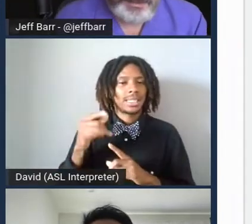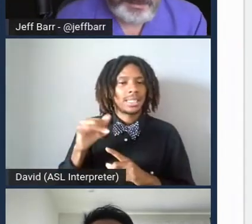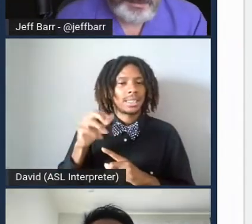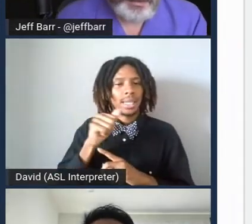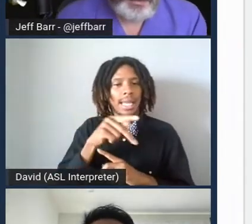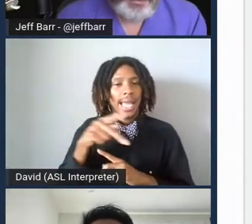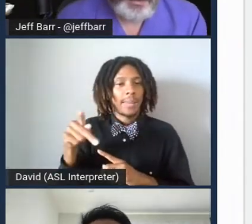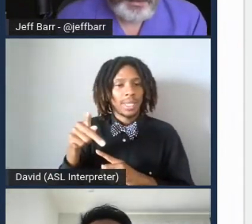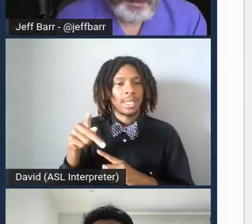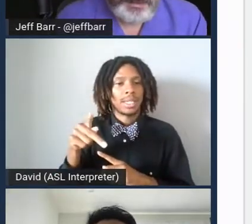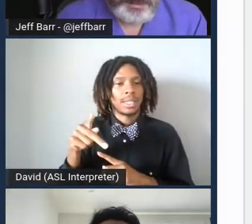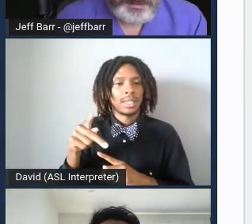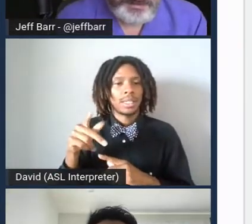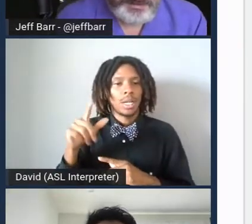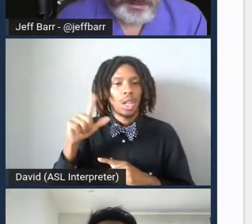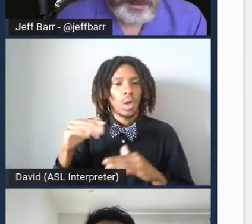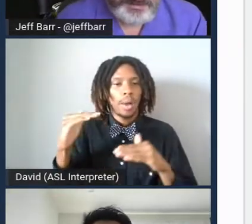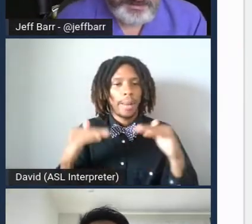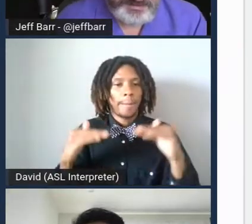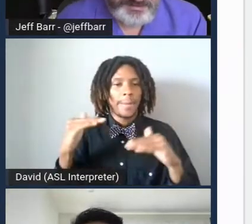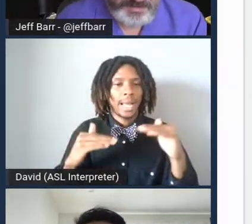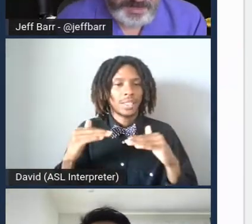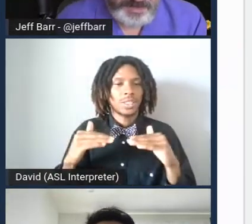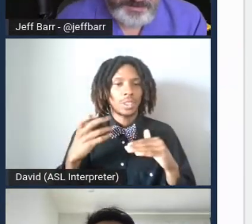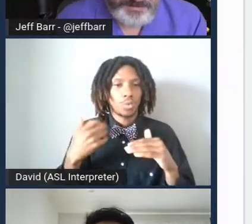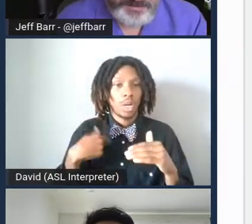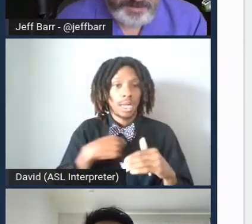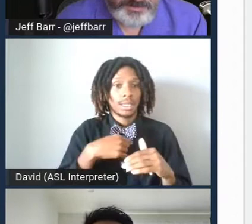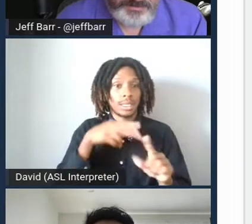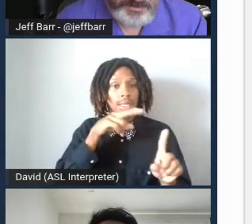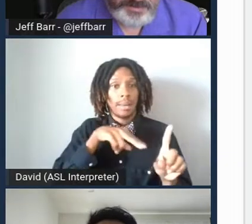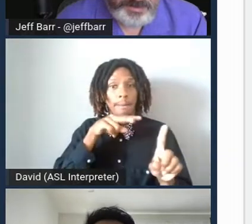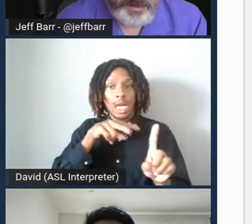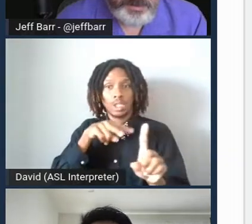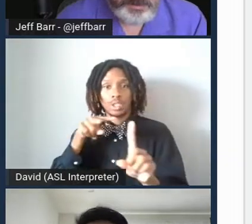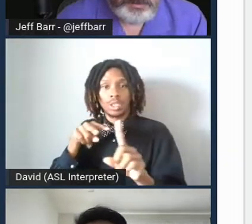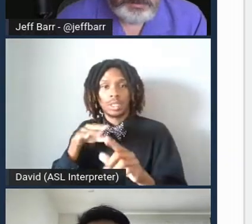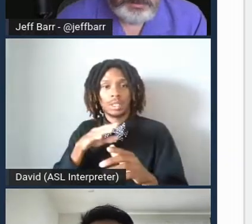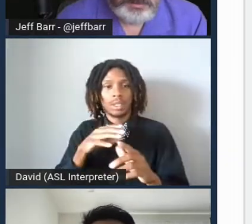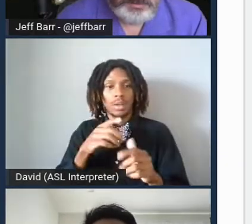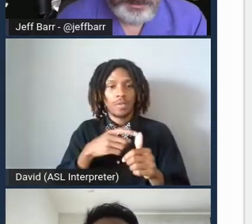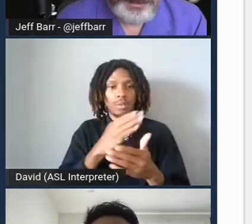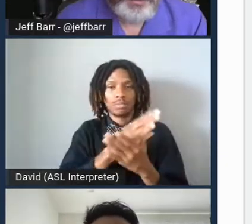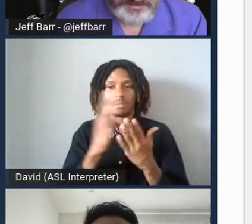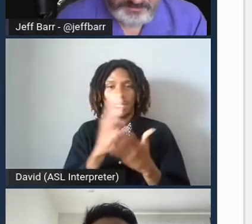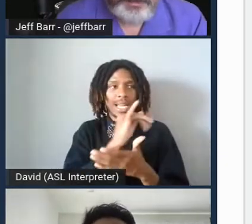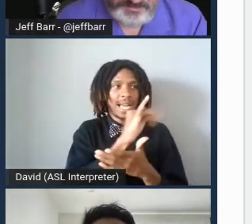application load balancer arm that you want us to monitor across IAD and PDX.